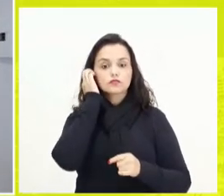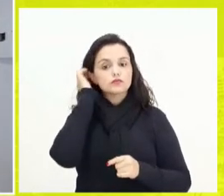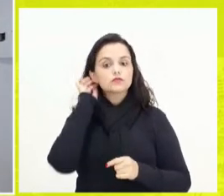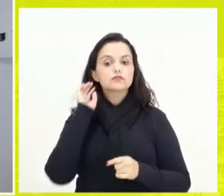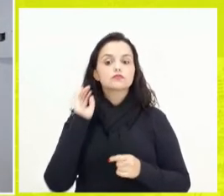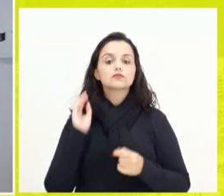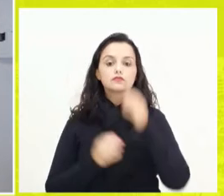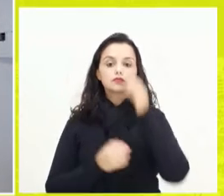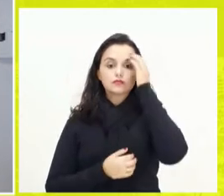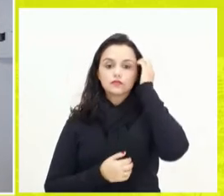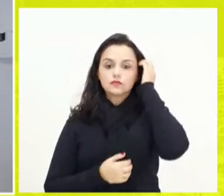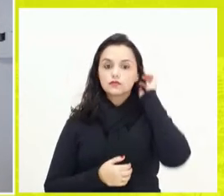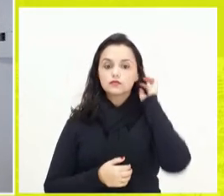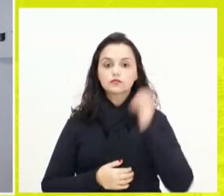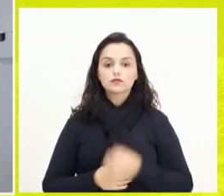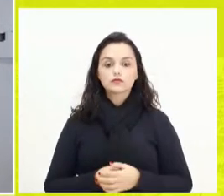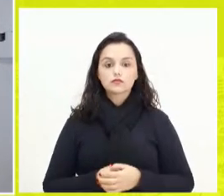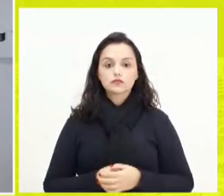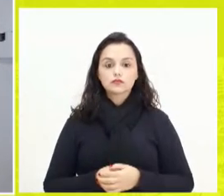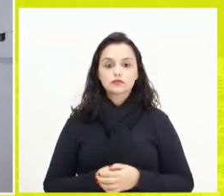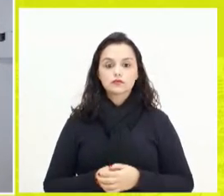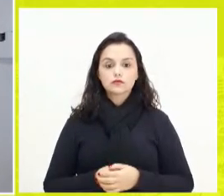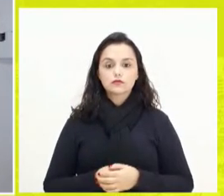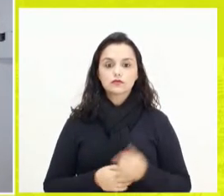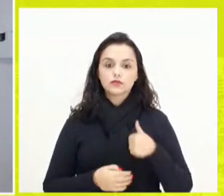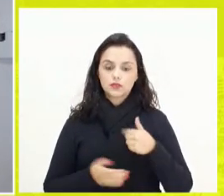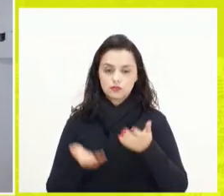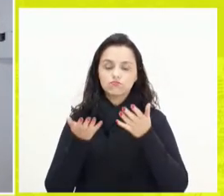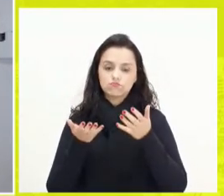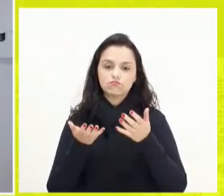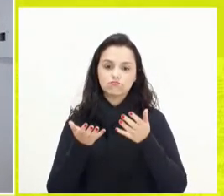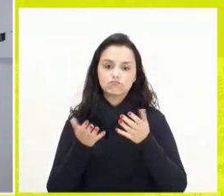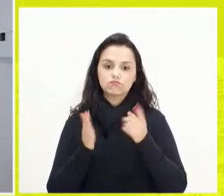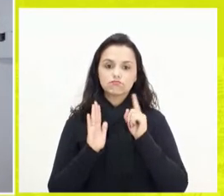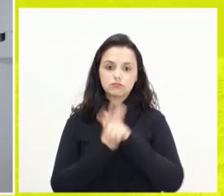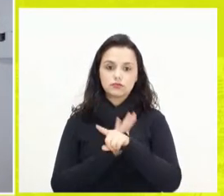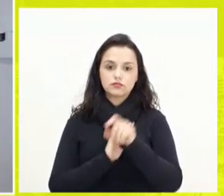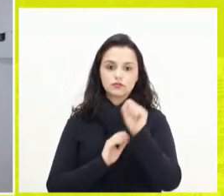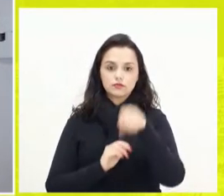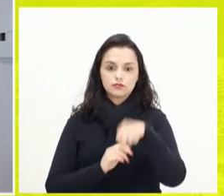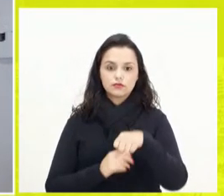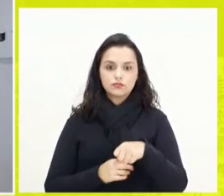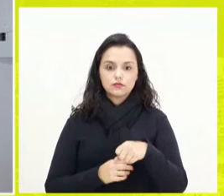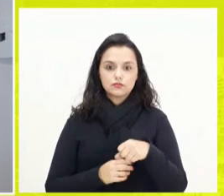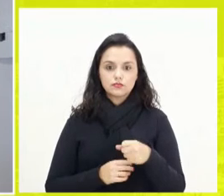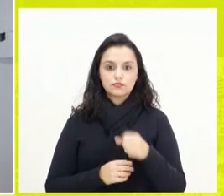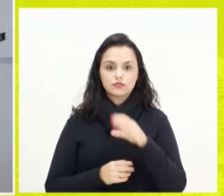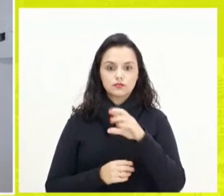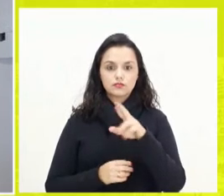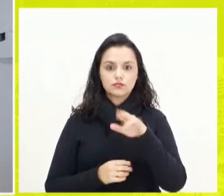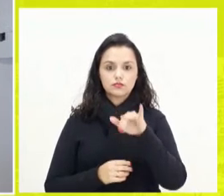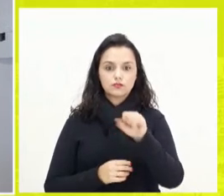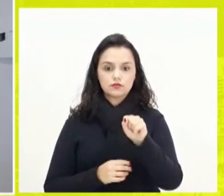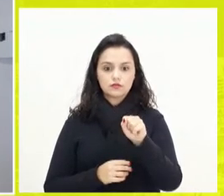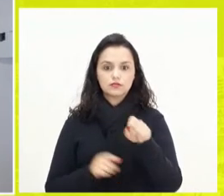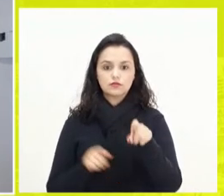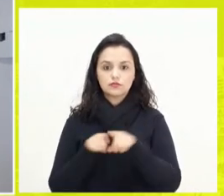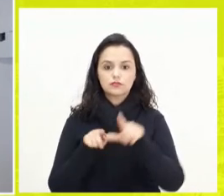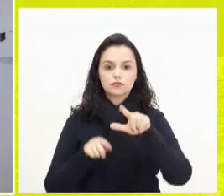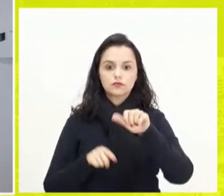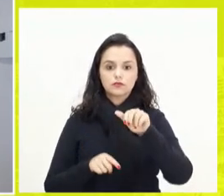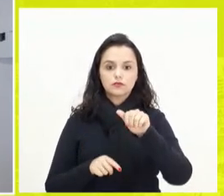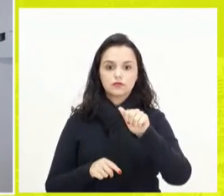what do you make taco let's use you as a journalist that you are well uh i'd like to ask